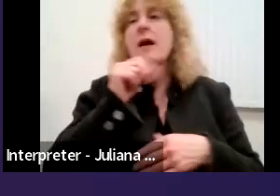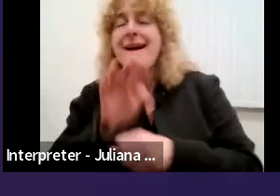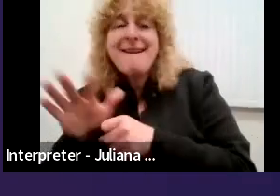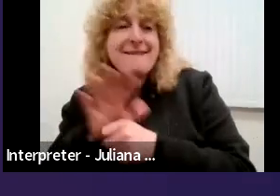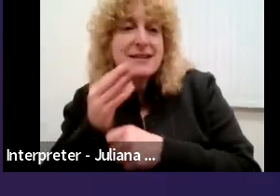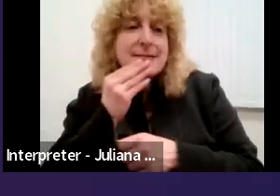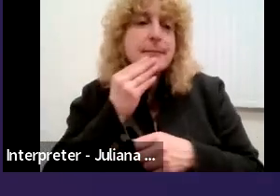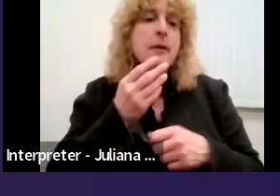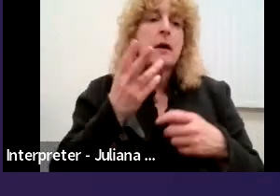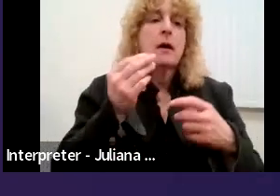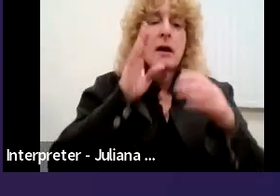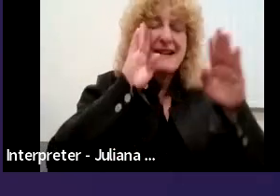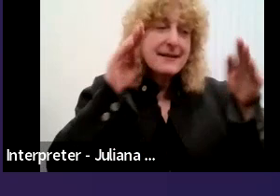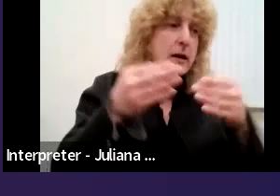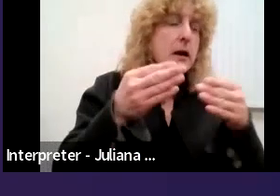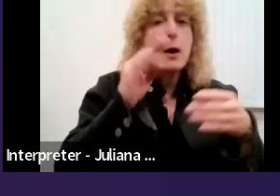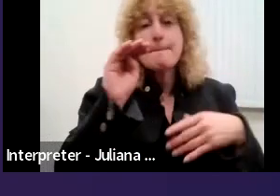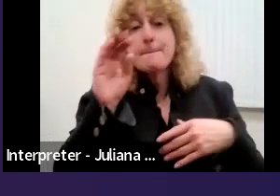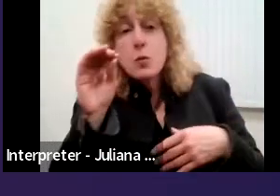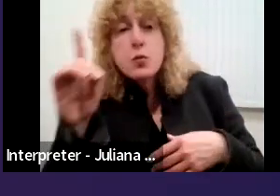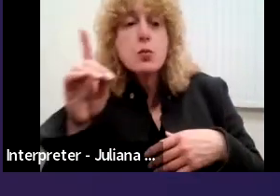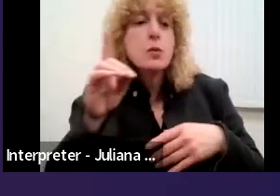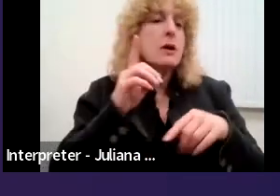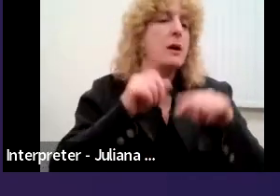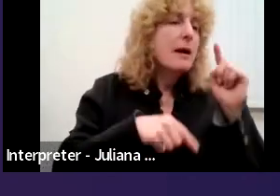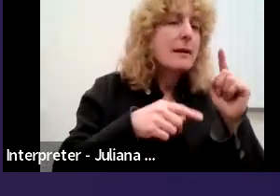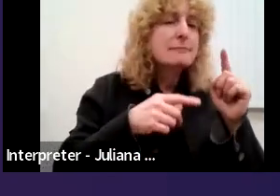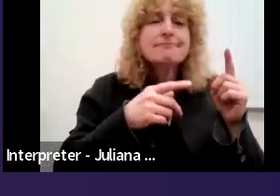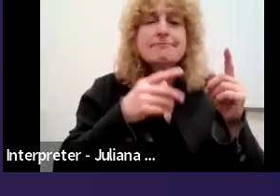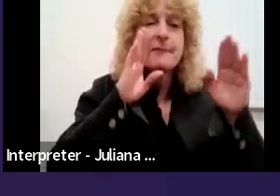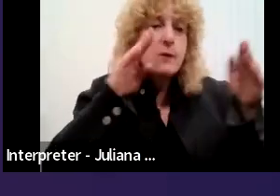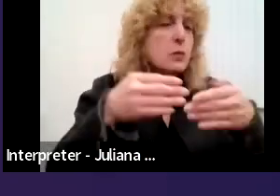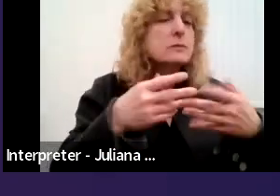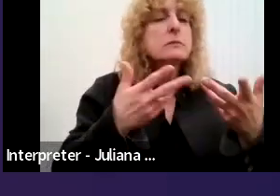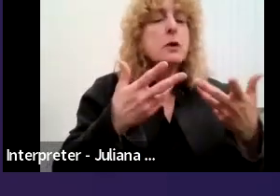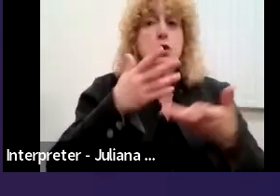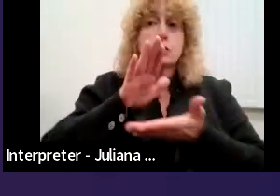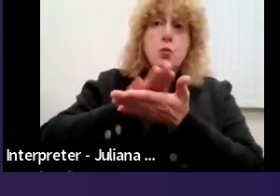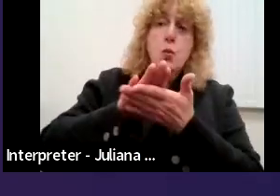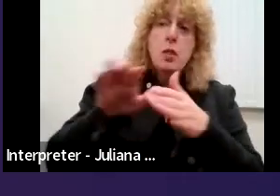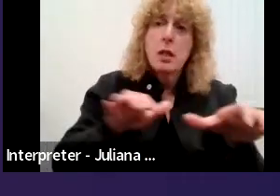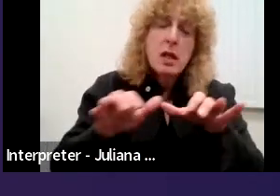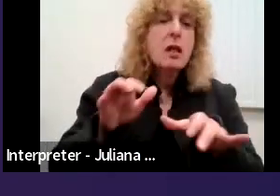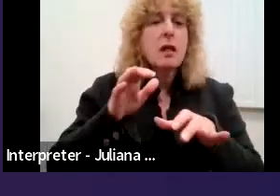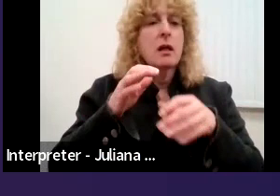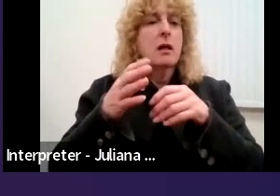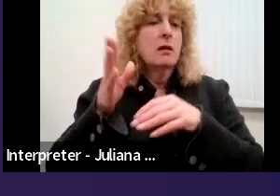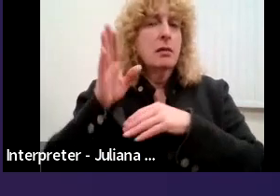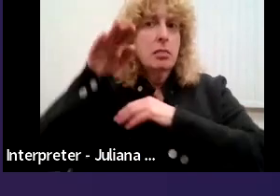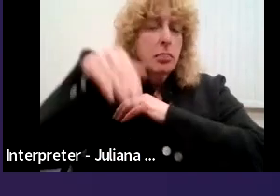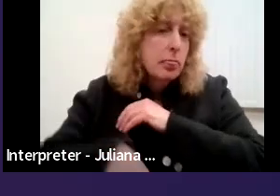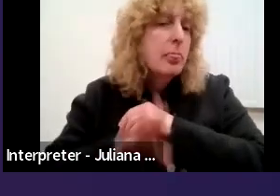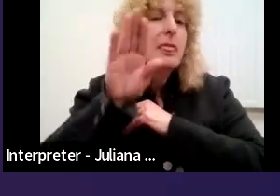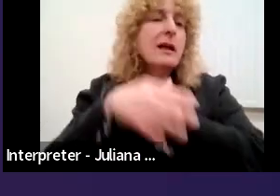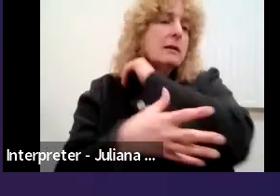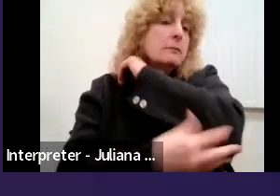and withdrawal, and then your performance at school or work. On the screen is an image of two